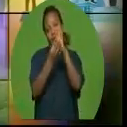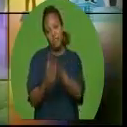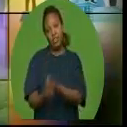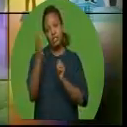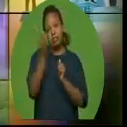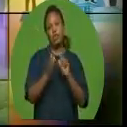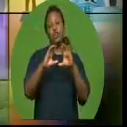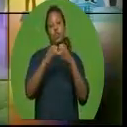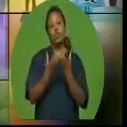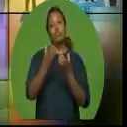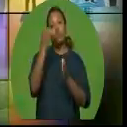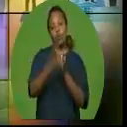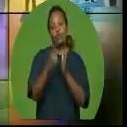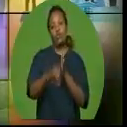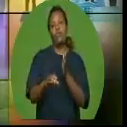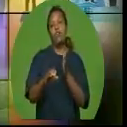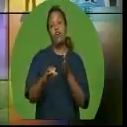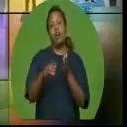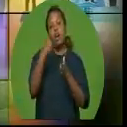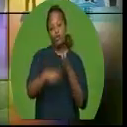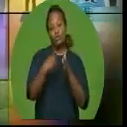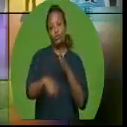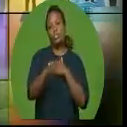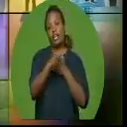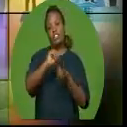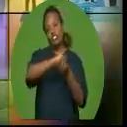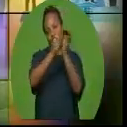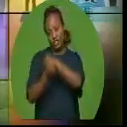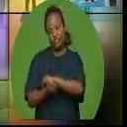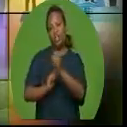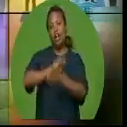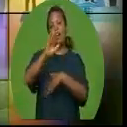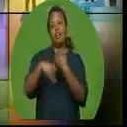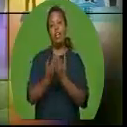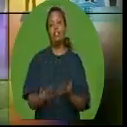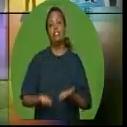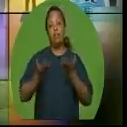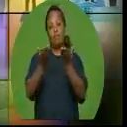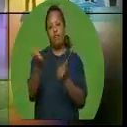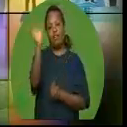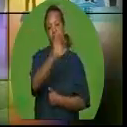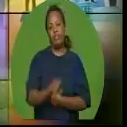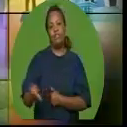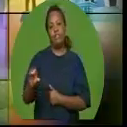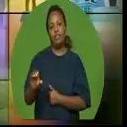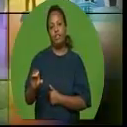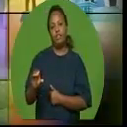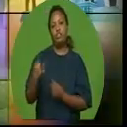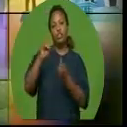affect per unit costs of output and shift the aggregate supply